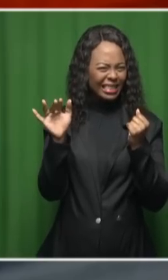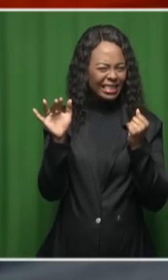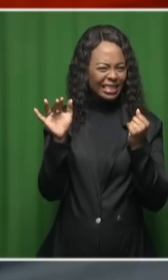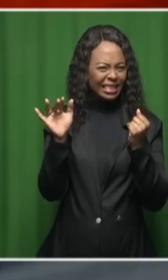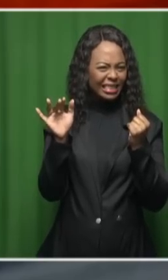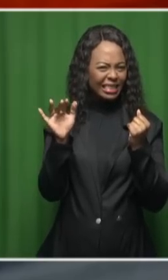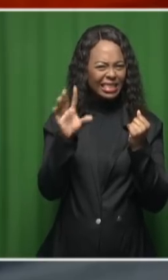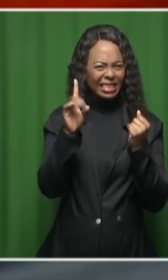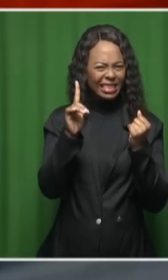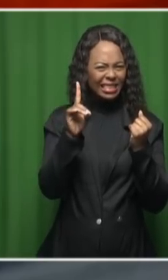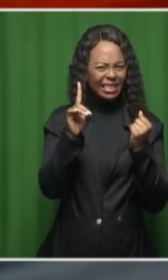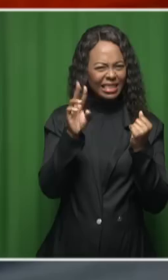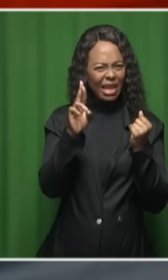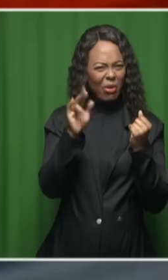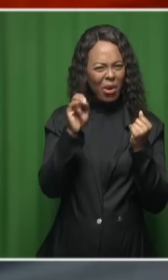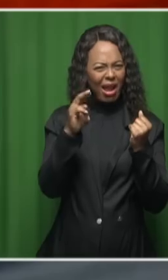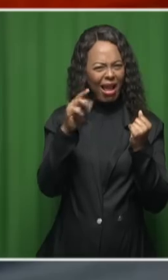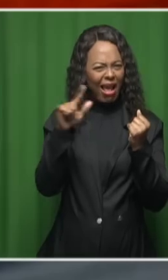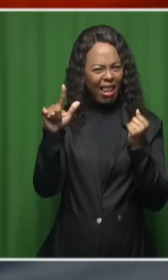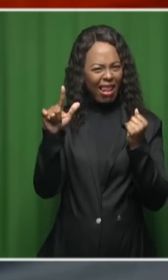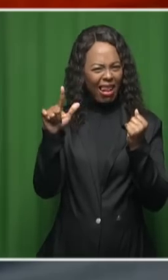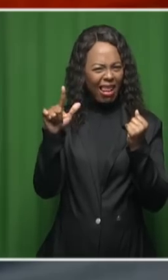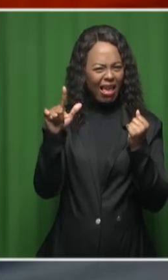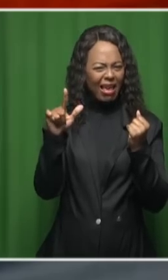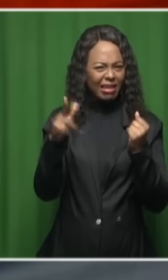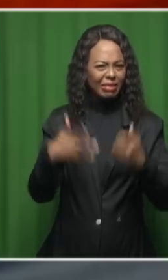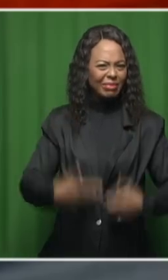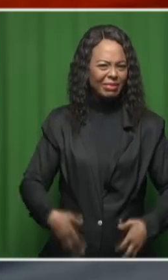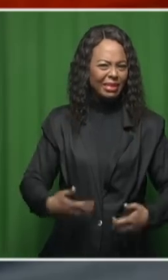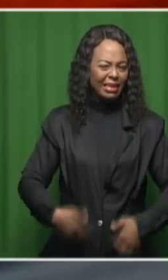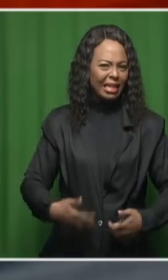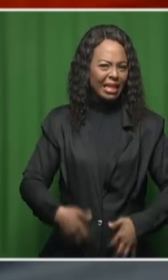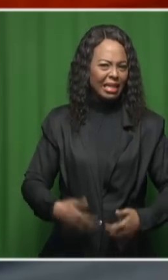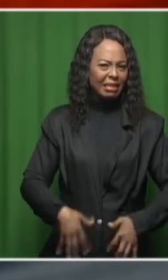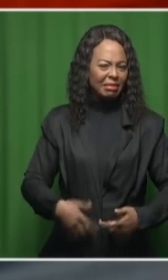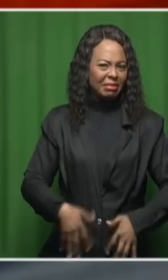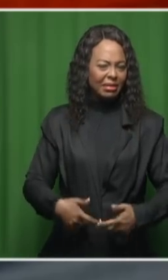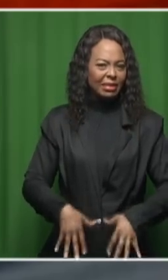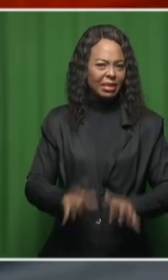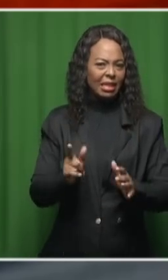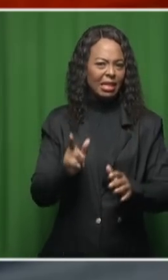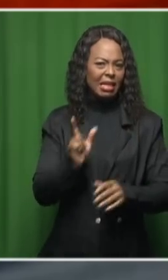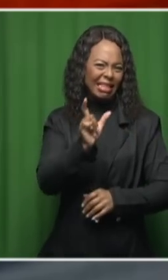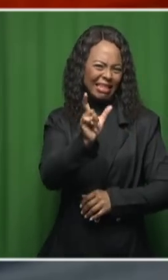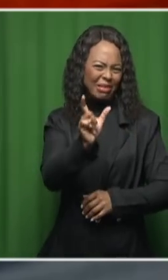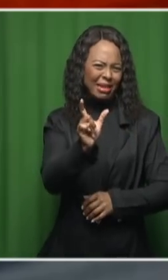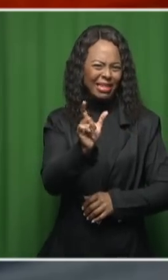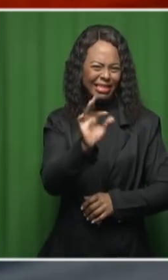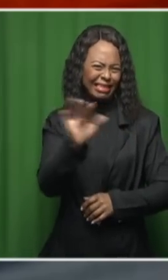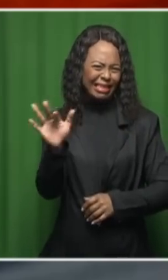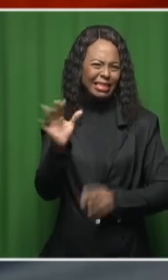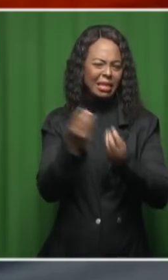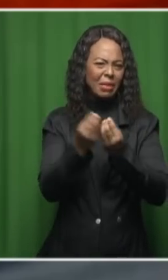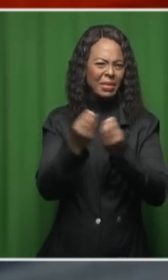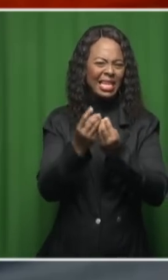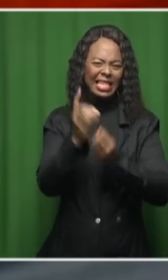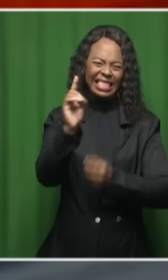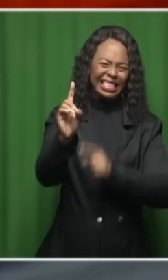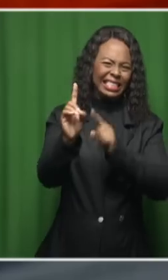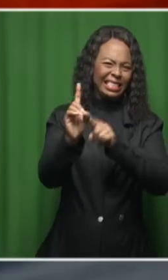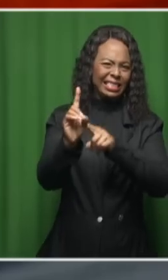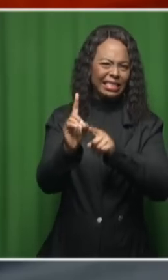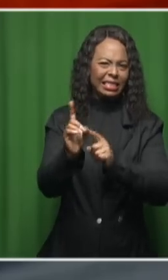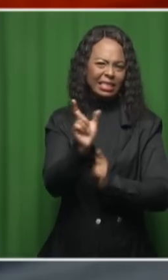diarrheal disease? Diarrhea? Okay. Diarrheal disease. Something like that, but it's